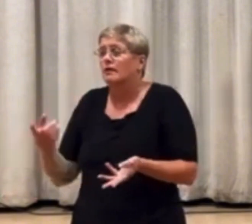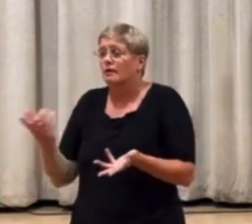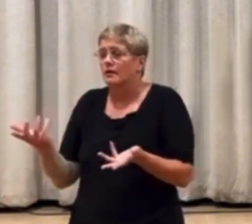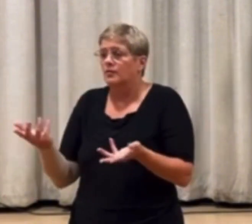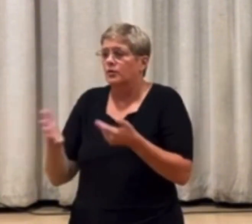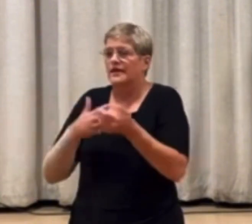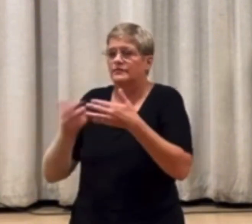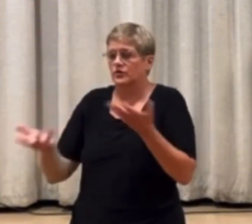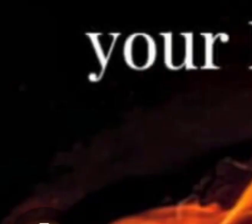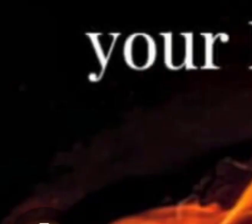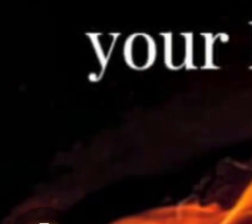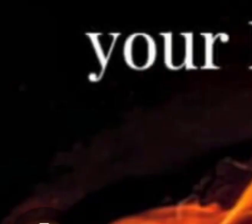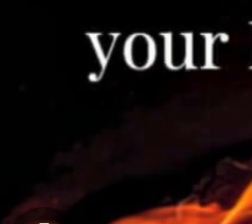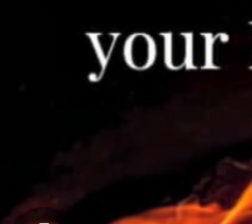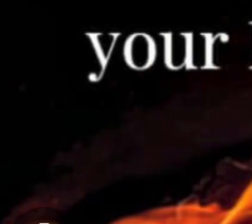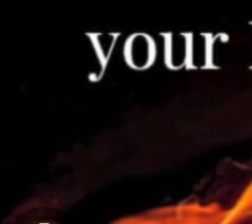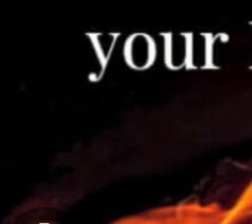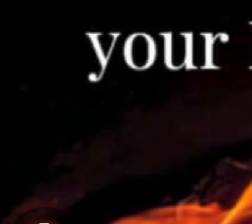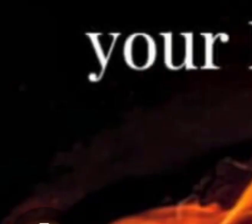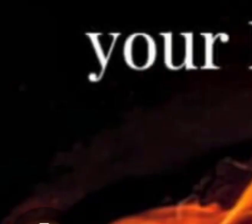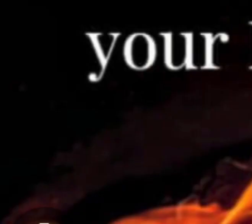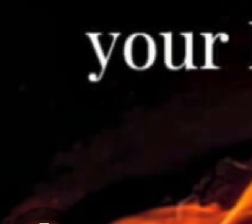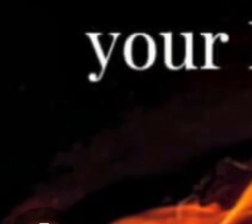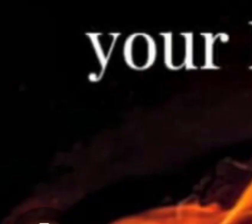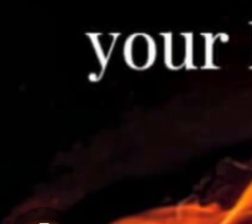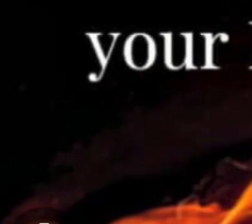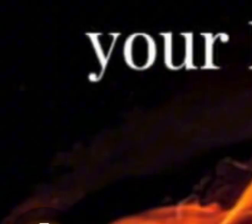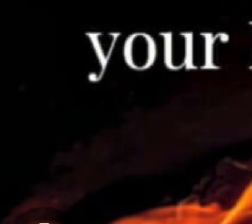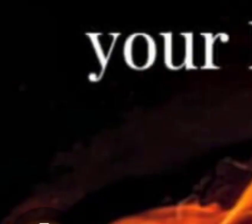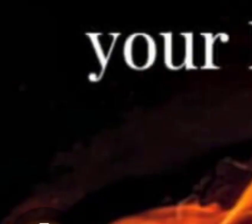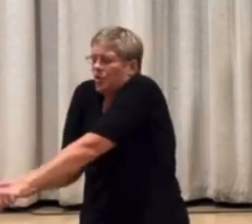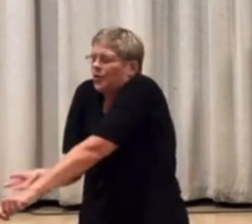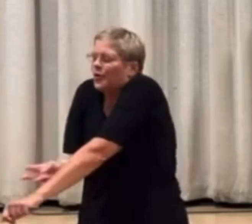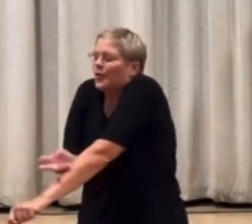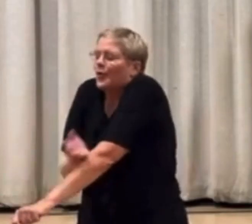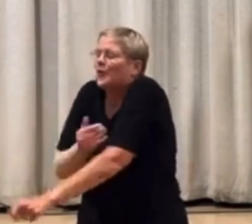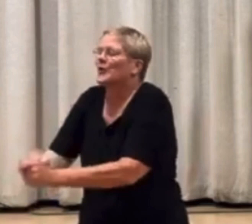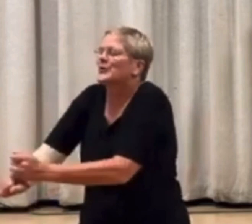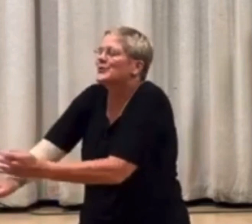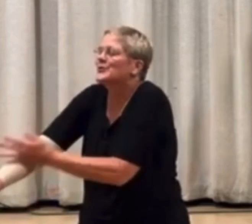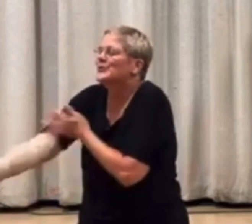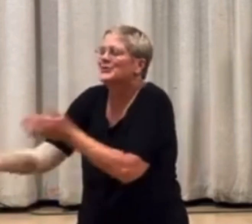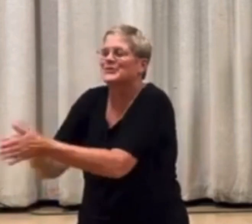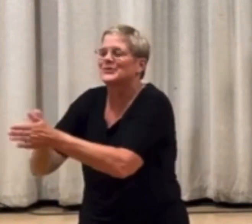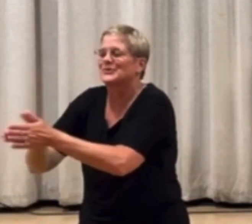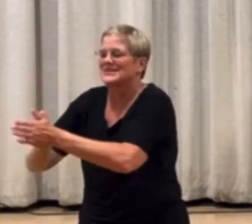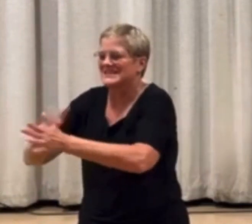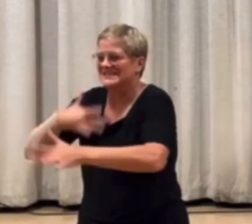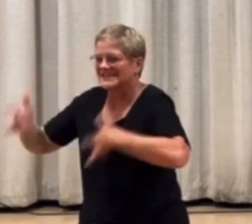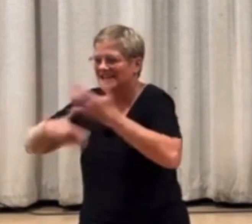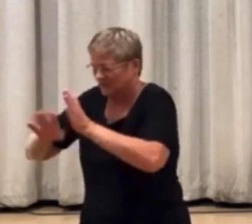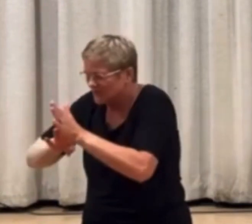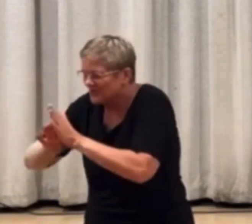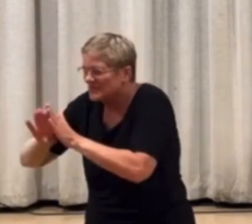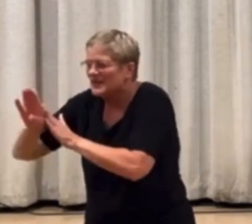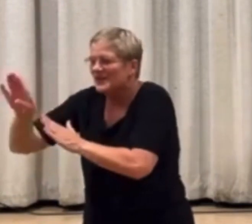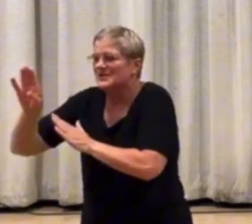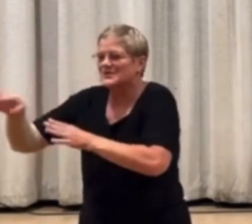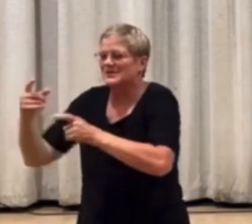NIV, fan into flame. Other modern translations say,